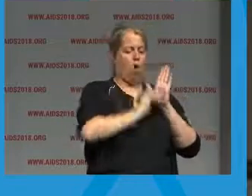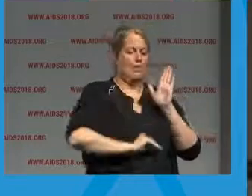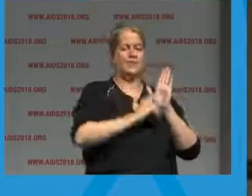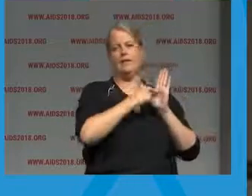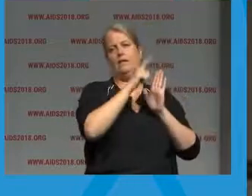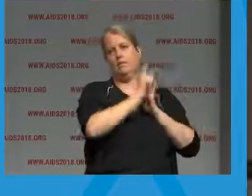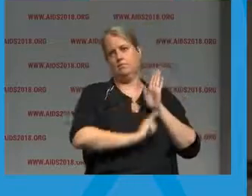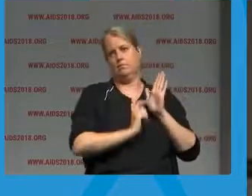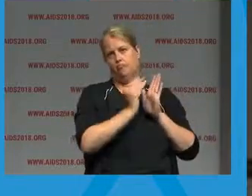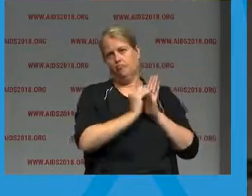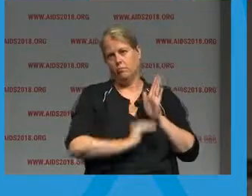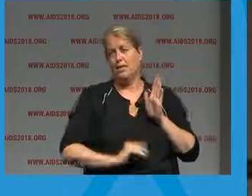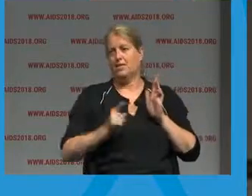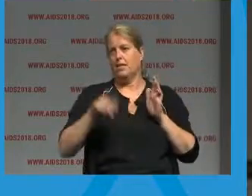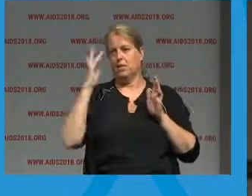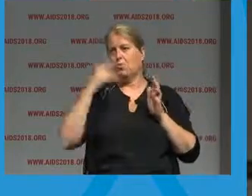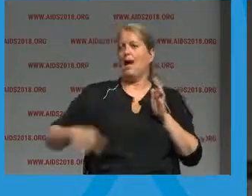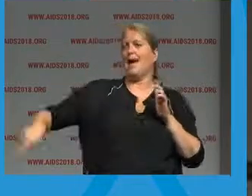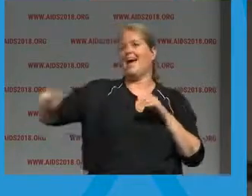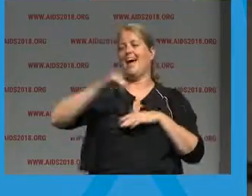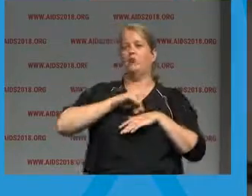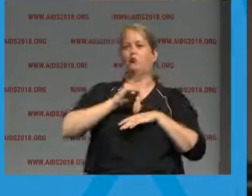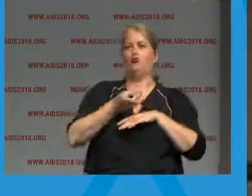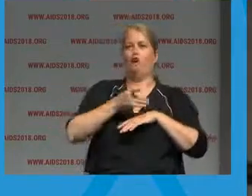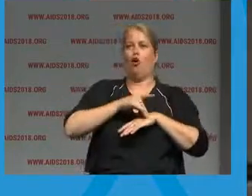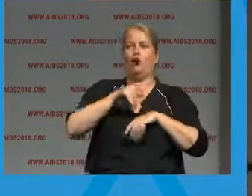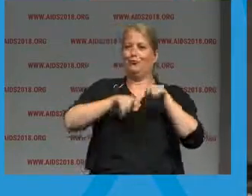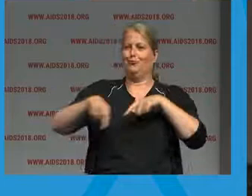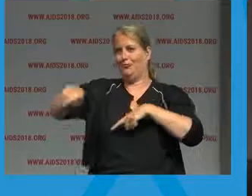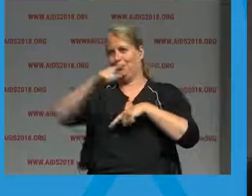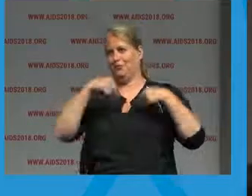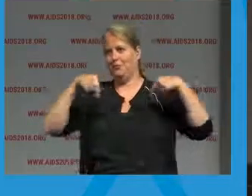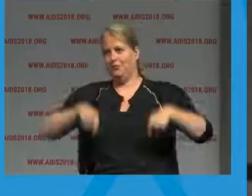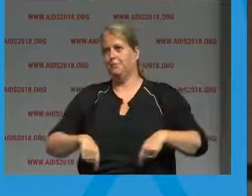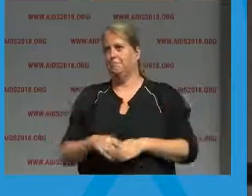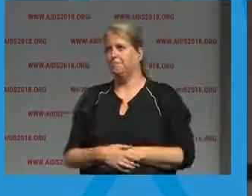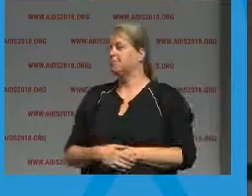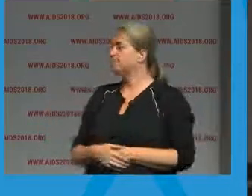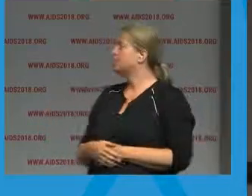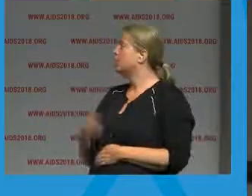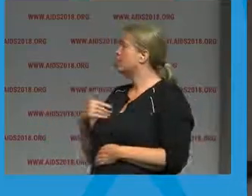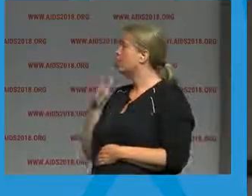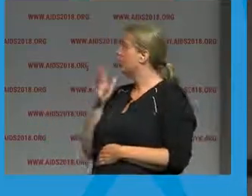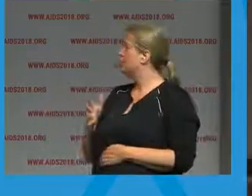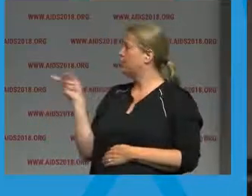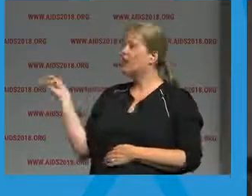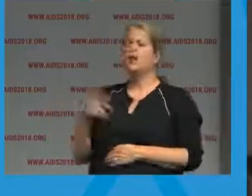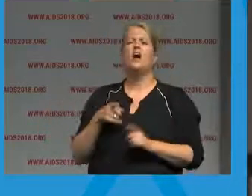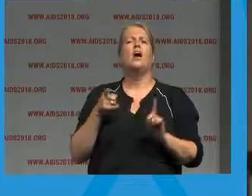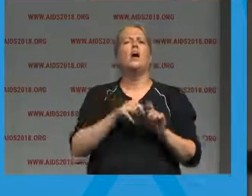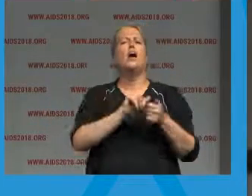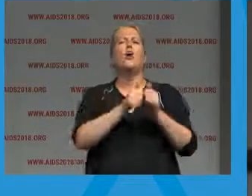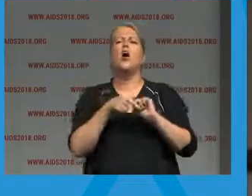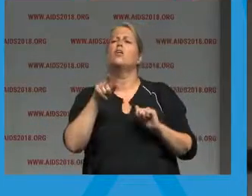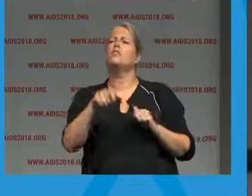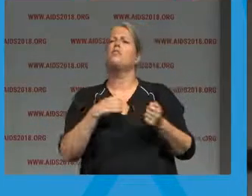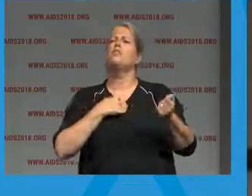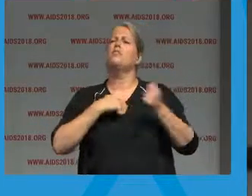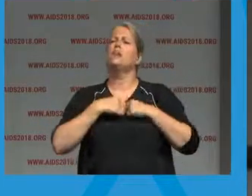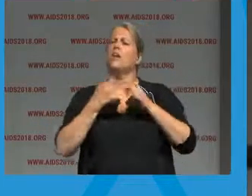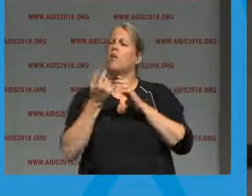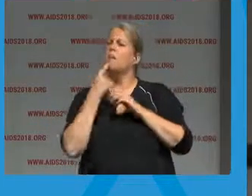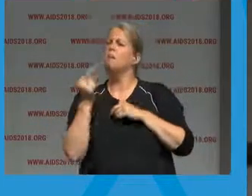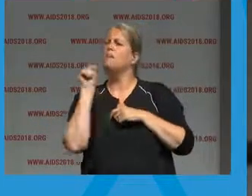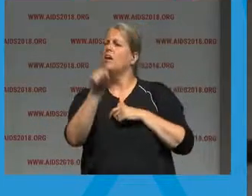here. Thank you. I'll just address the point about nutrition that our colleague from Rwanda raised. I think it's a